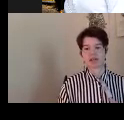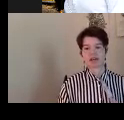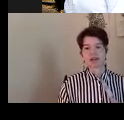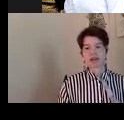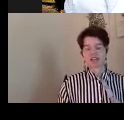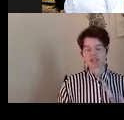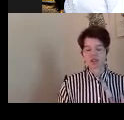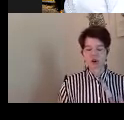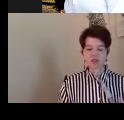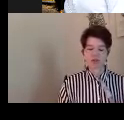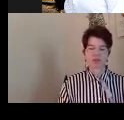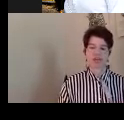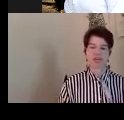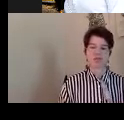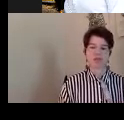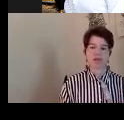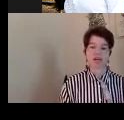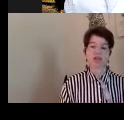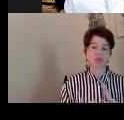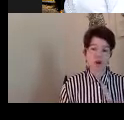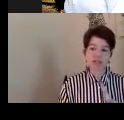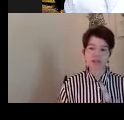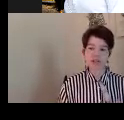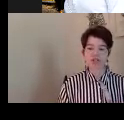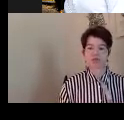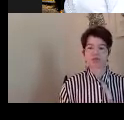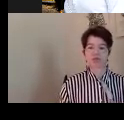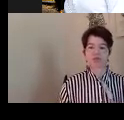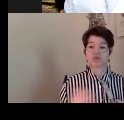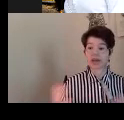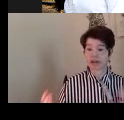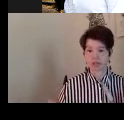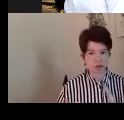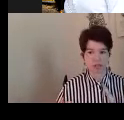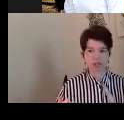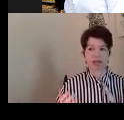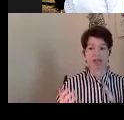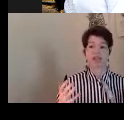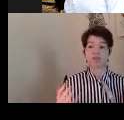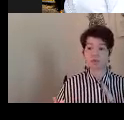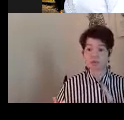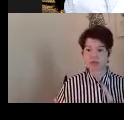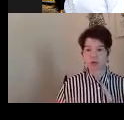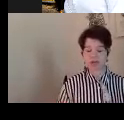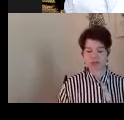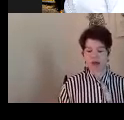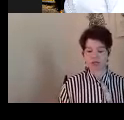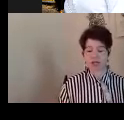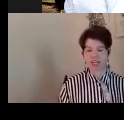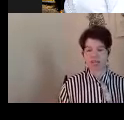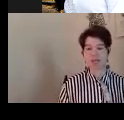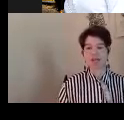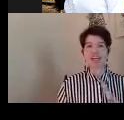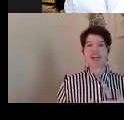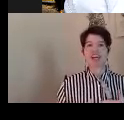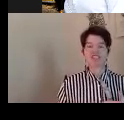protest. It's called Crip Camp, and I strongly encourage you to check out the trailer and the movie whenever you have the